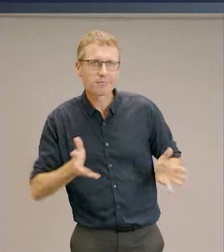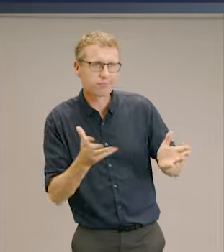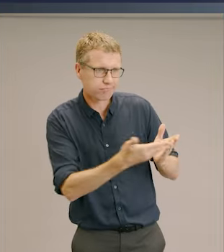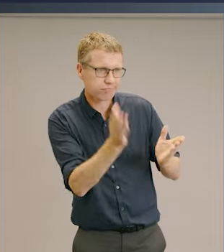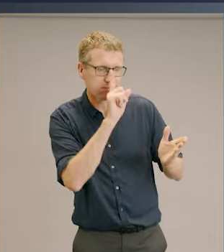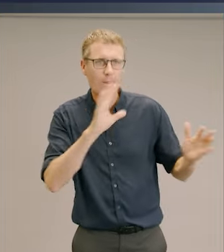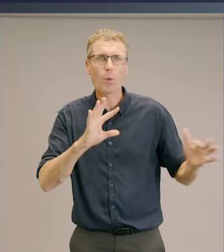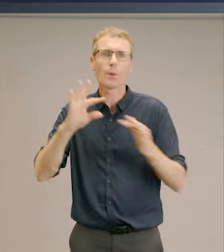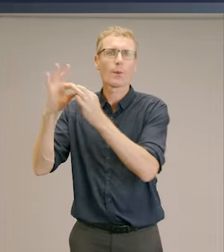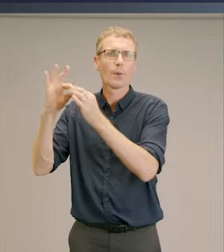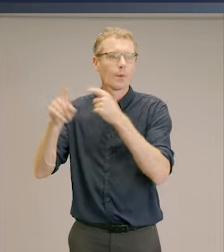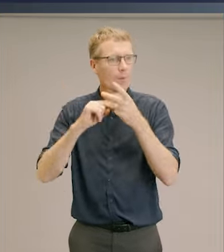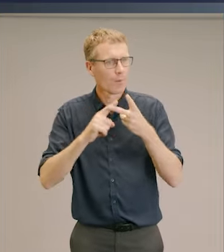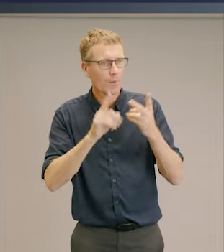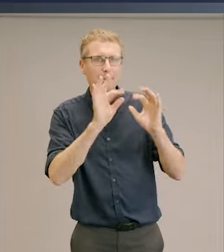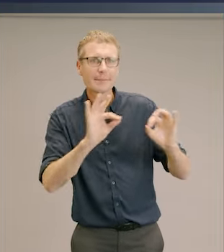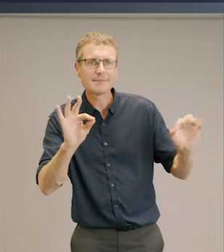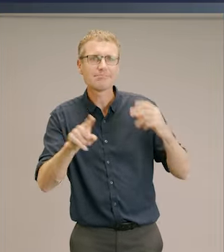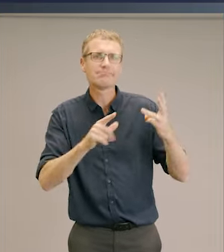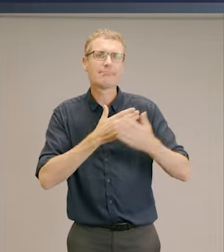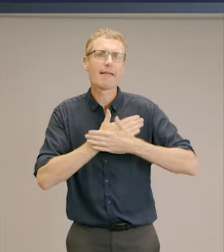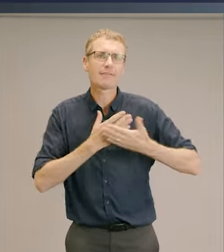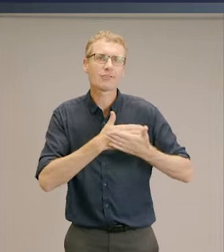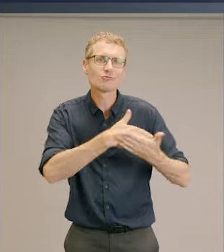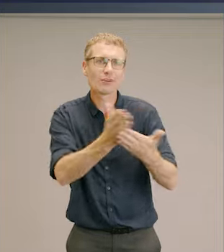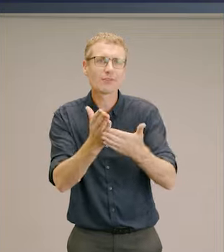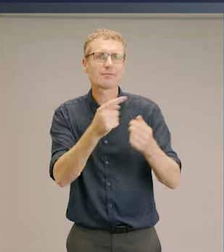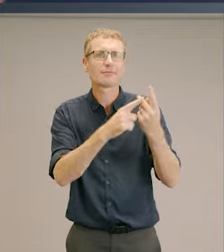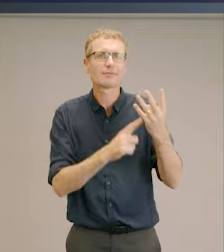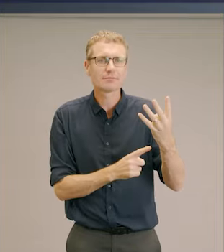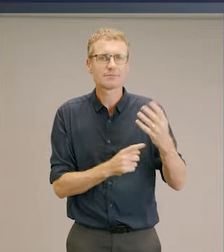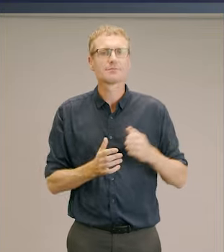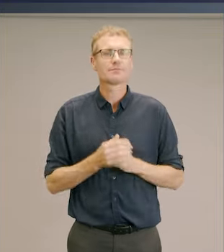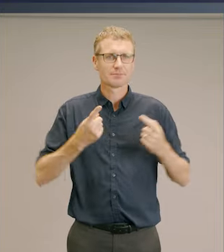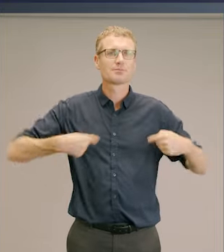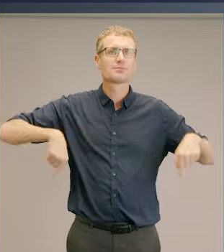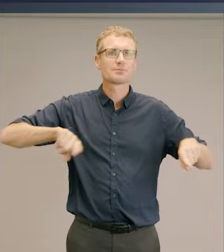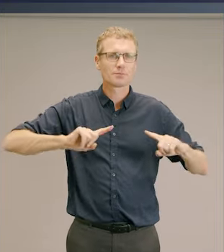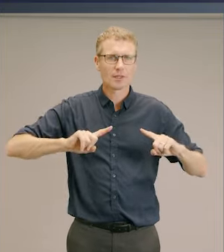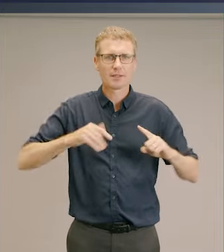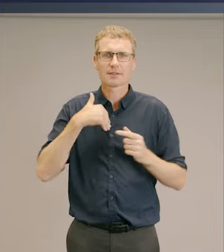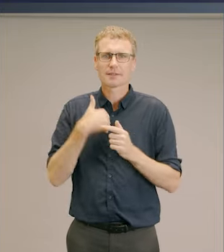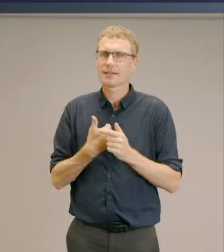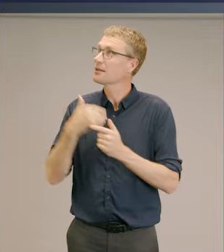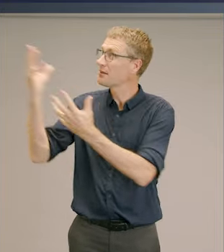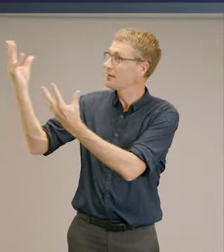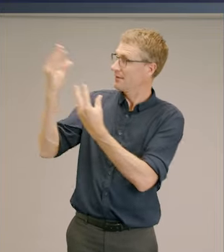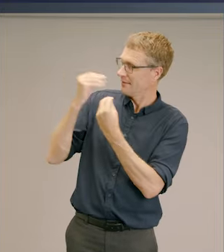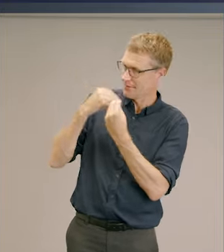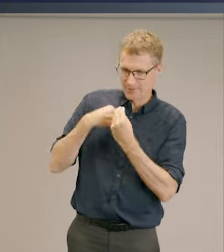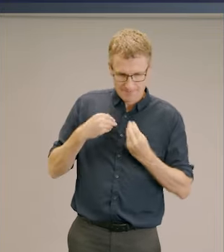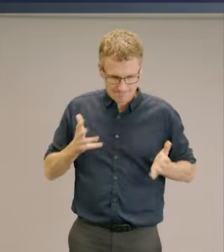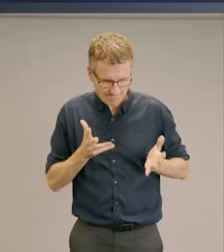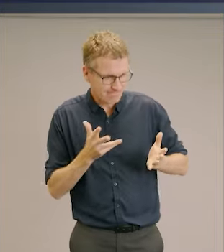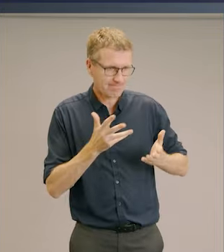of reconciliation. We are bringers of peace. We are givers of love. That's what we're invited to do here on this earth,